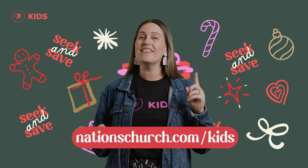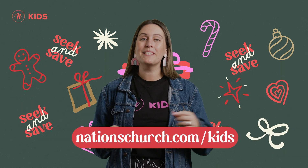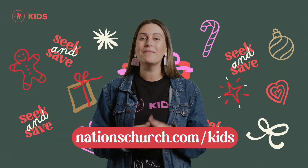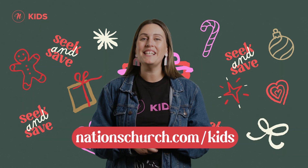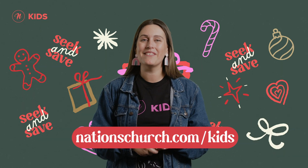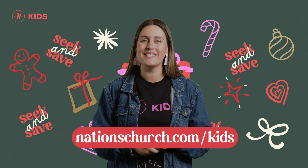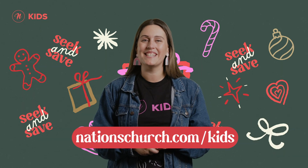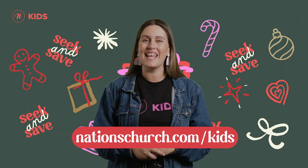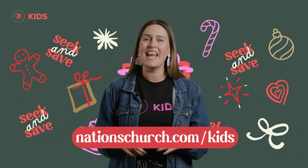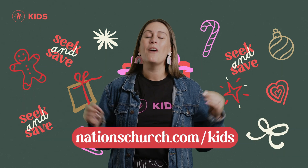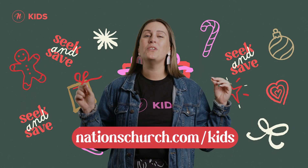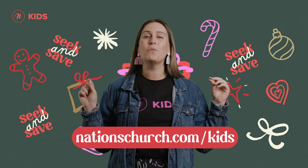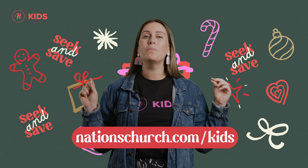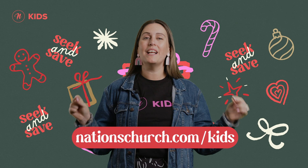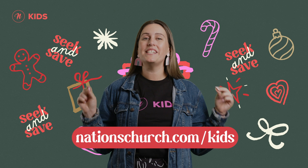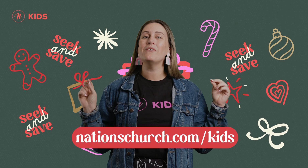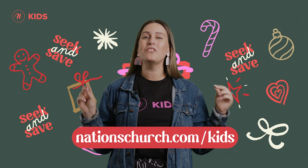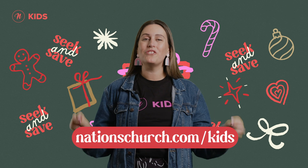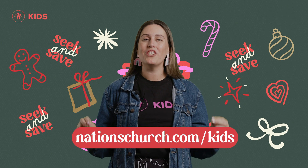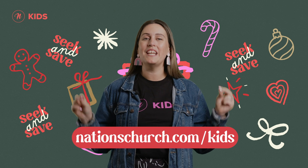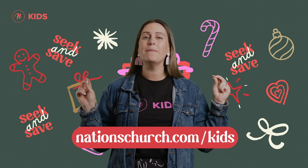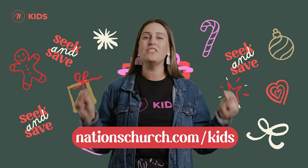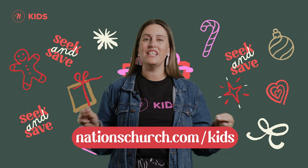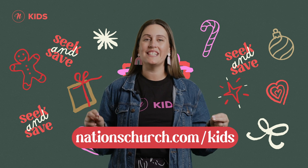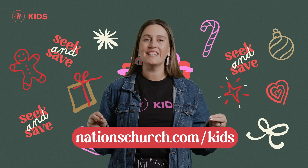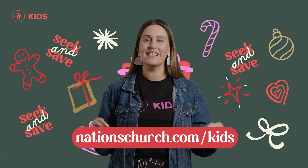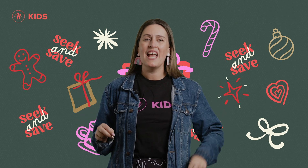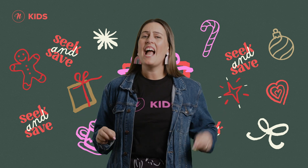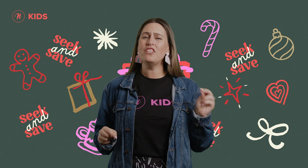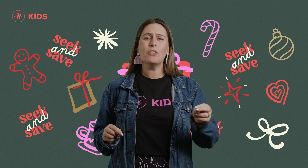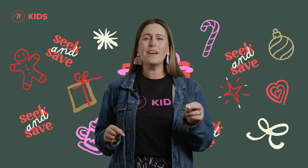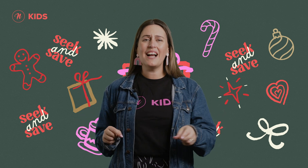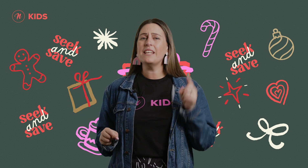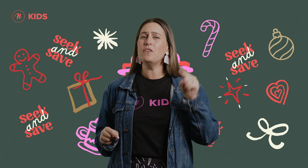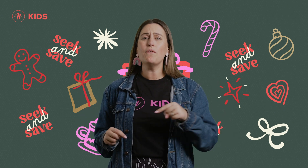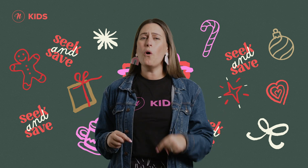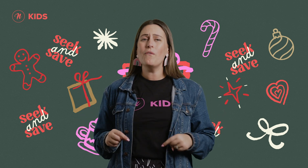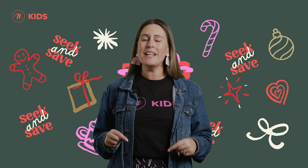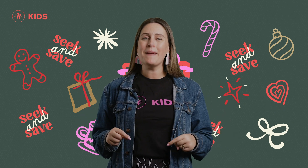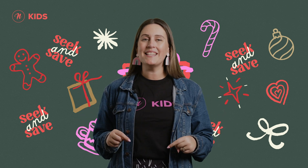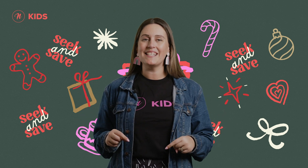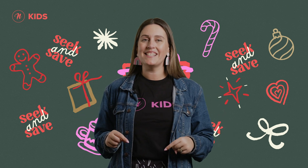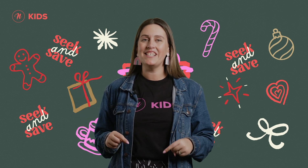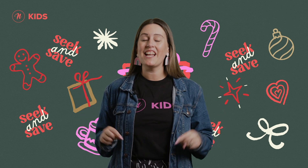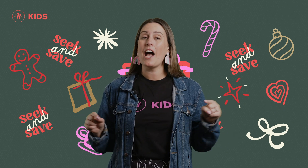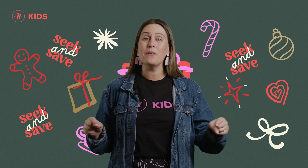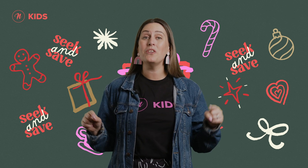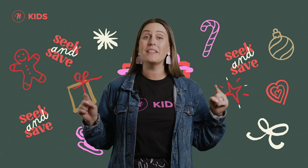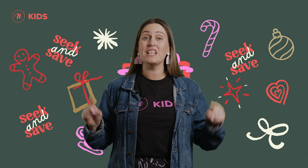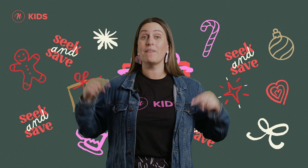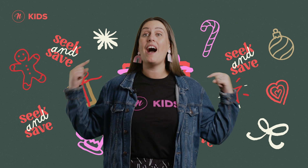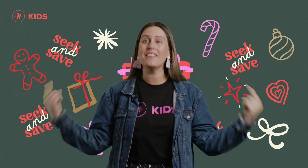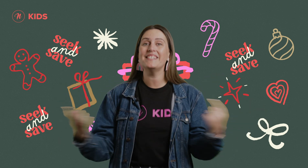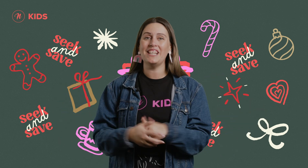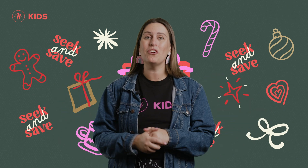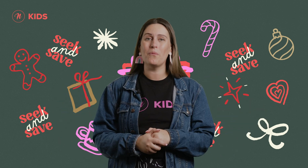nationschurch.com/kids, and there are some resources there which will bless you on your journey with Jesus. And you know what, guys? If you've already made that decision, I want you to